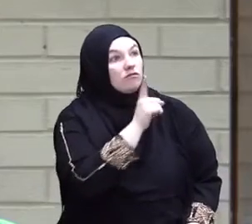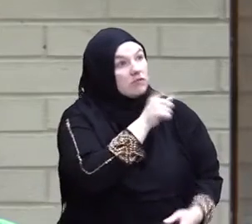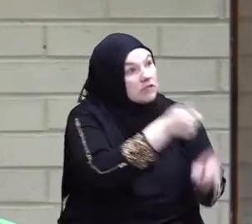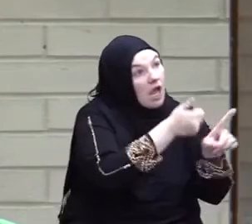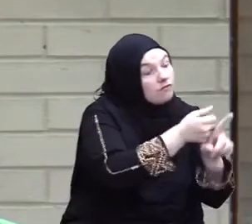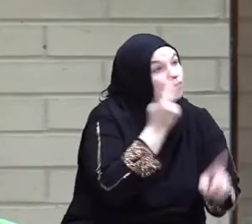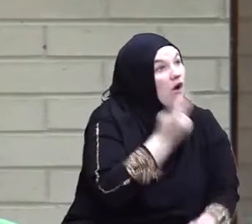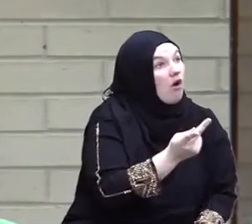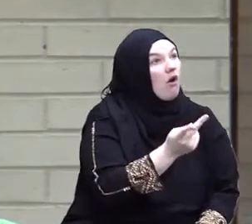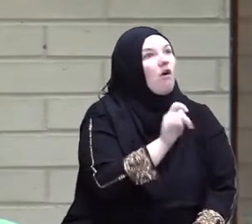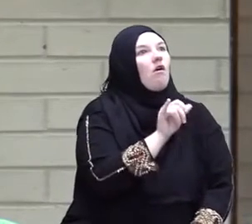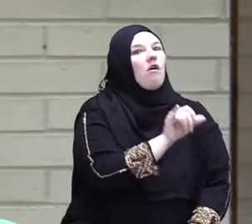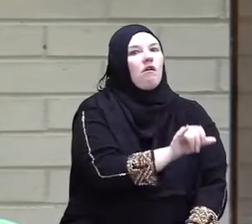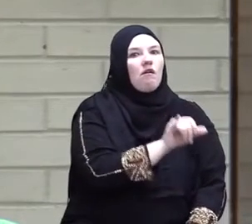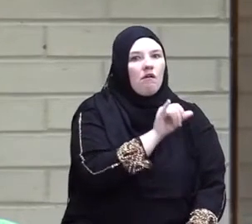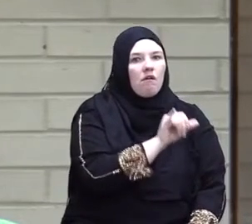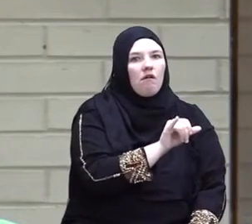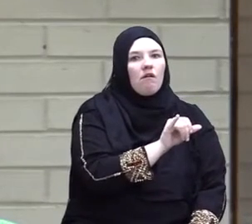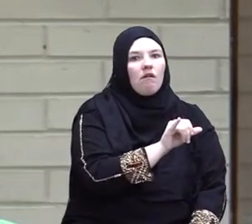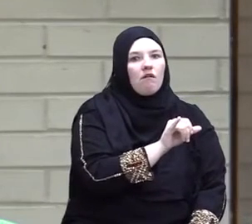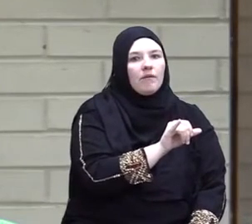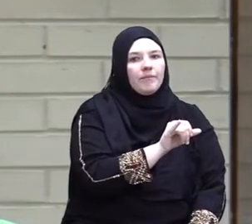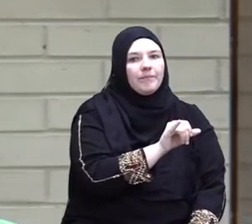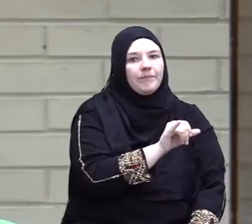to go to paradise.